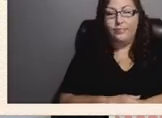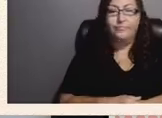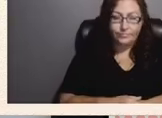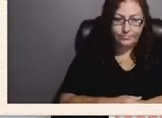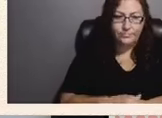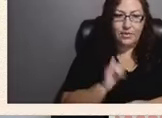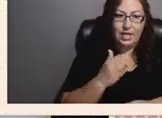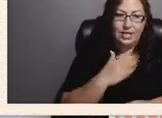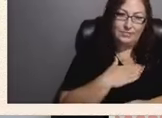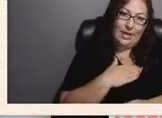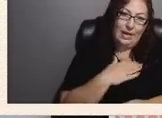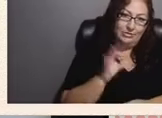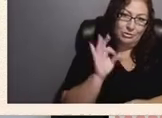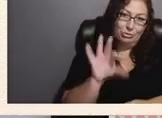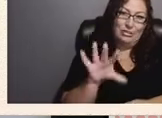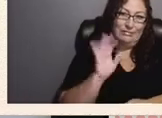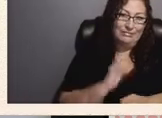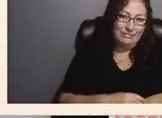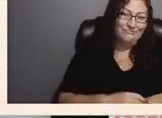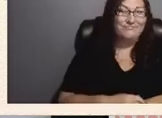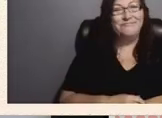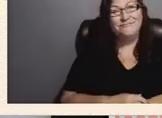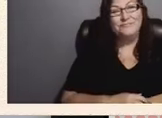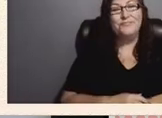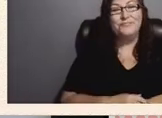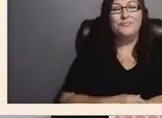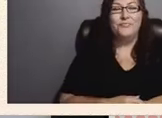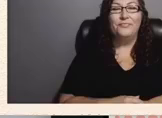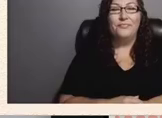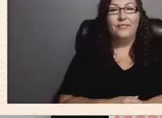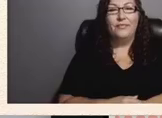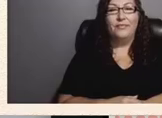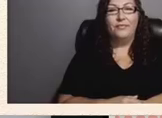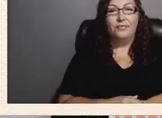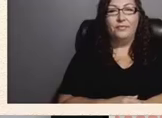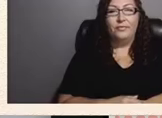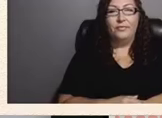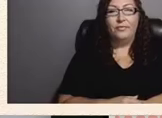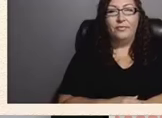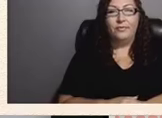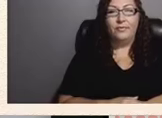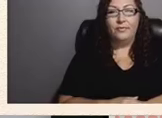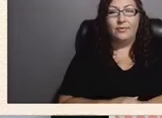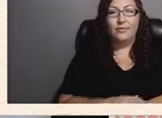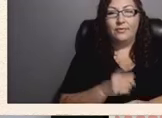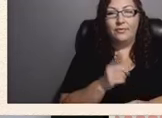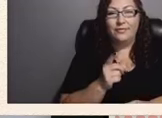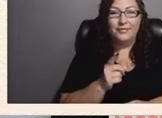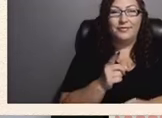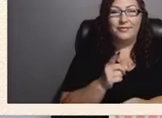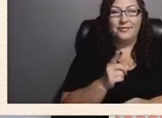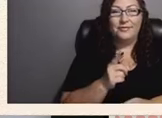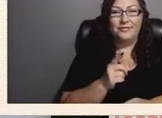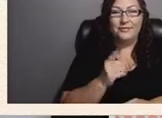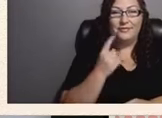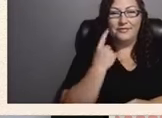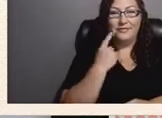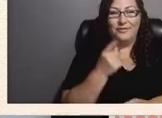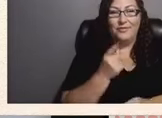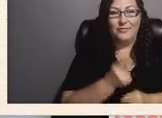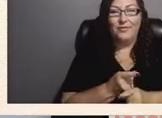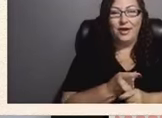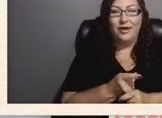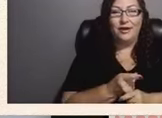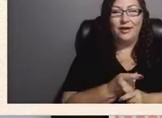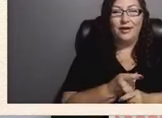cents. Yeah, but when they get home, they're very much. Yeah, you're right. That chair